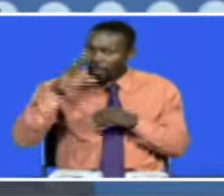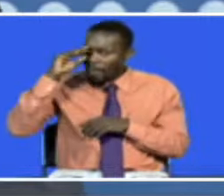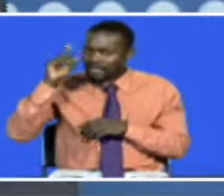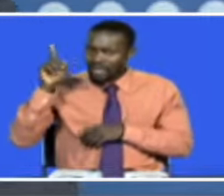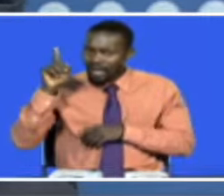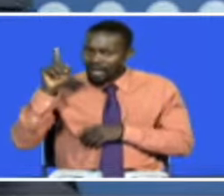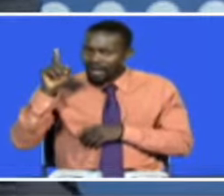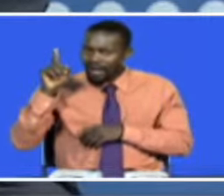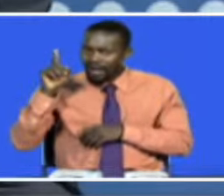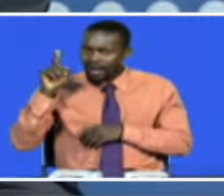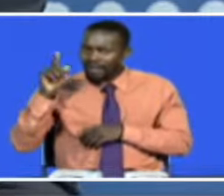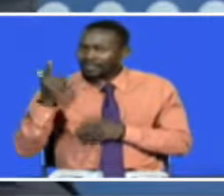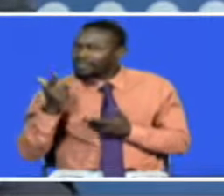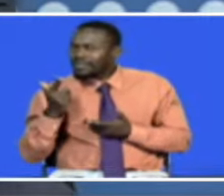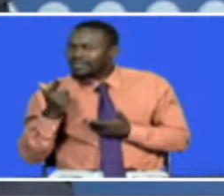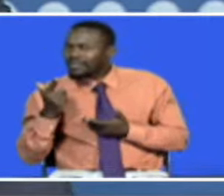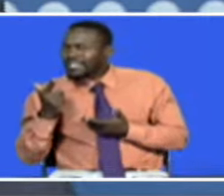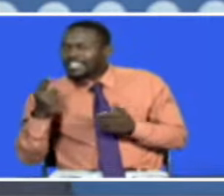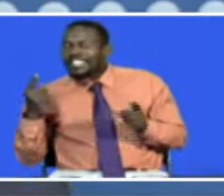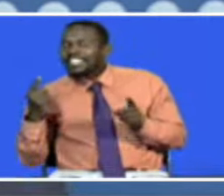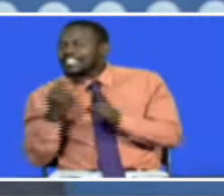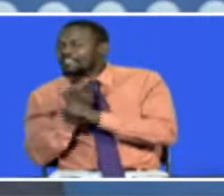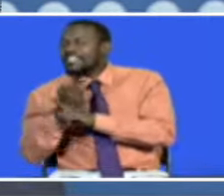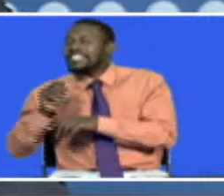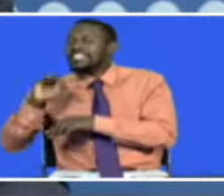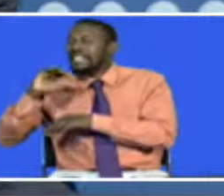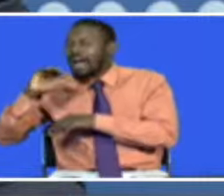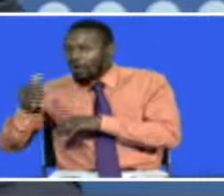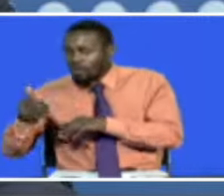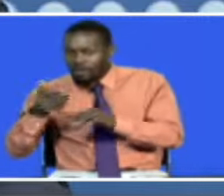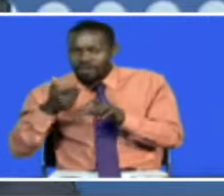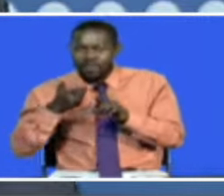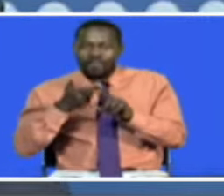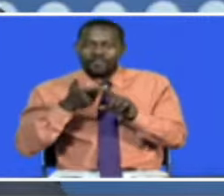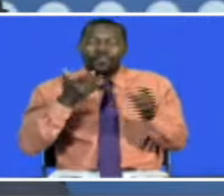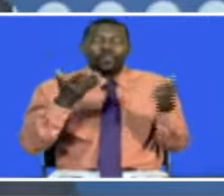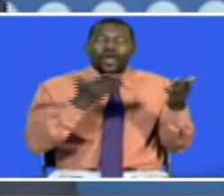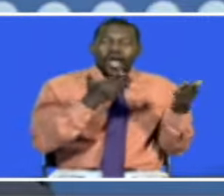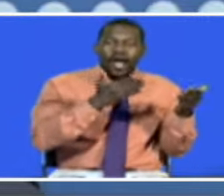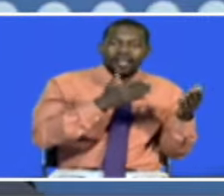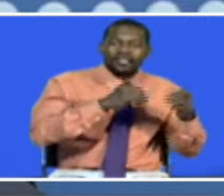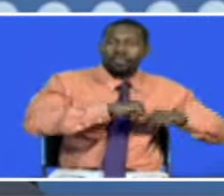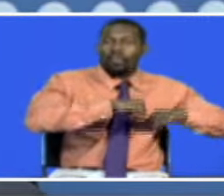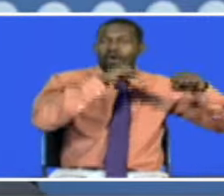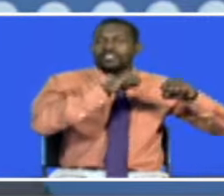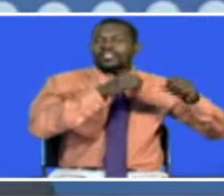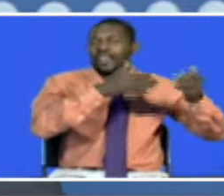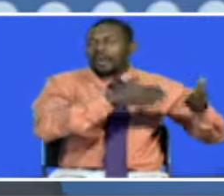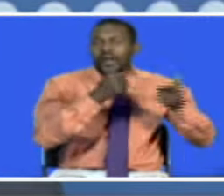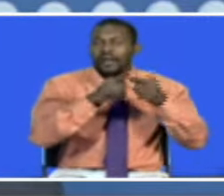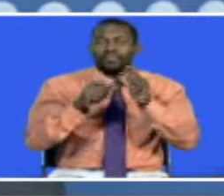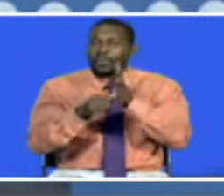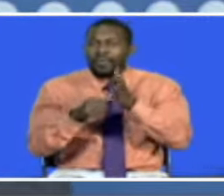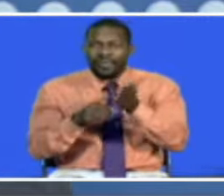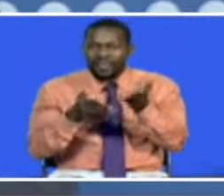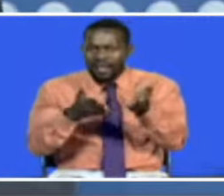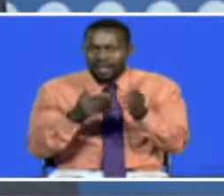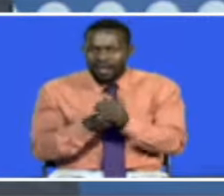crisis. Yes. When he's in a different town from his boss when there's a crisis. That's one.